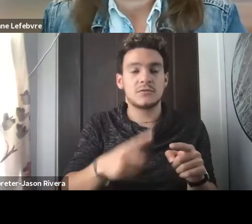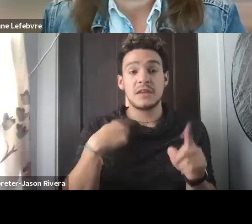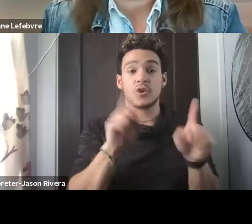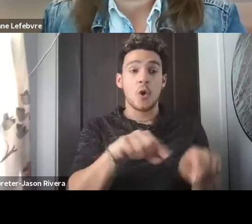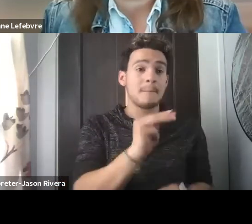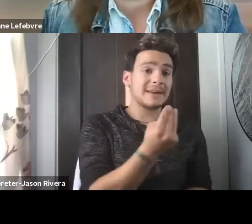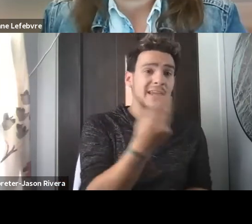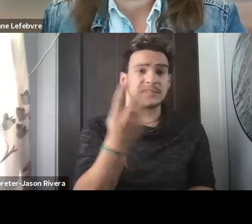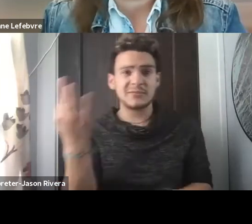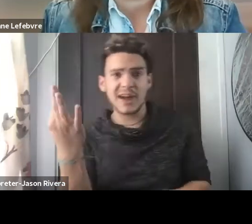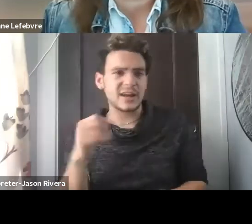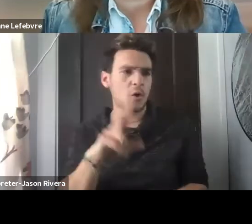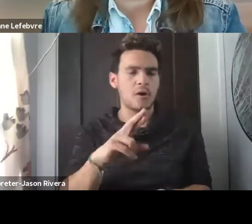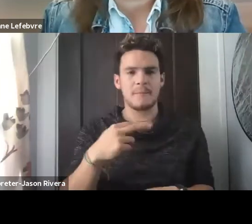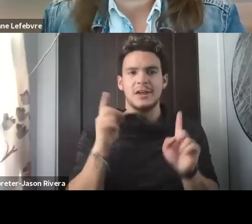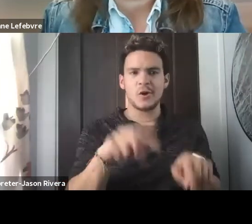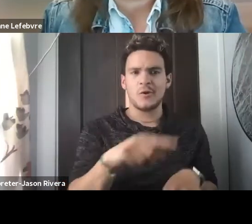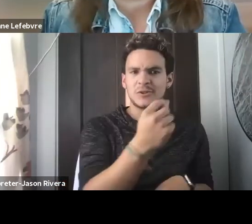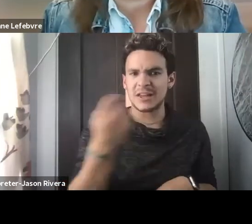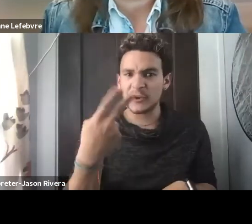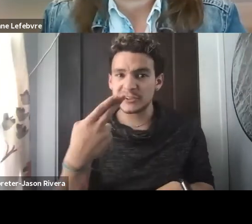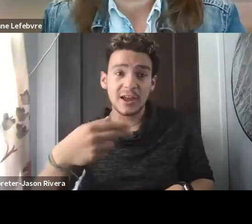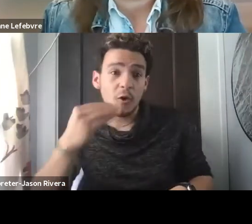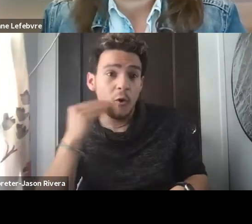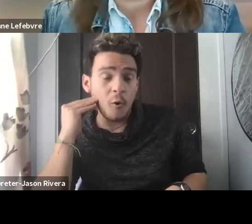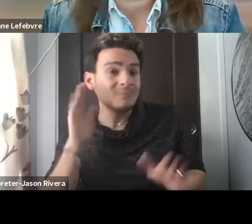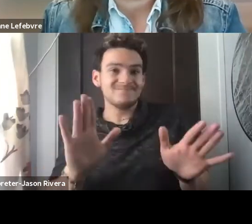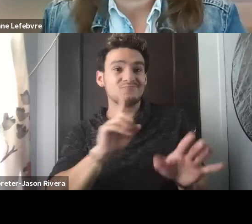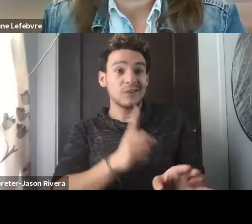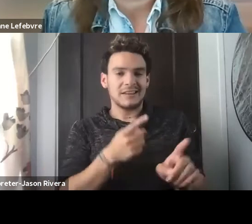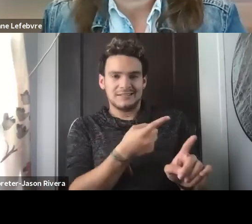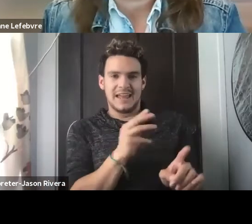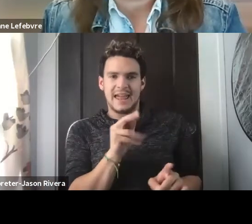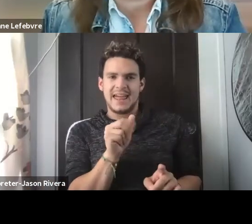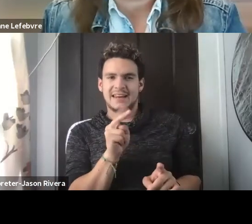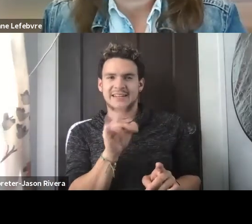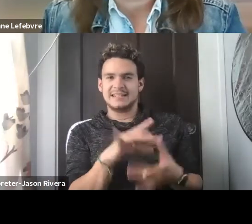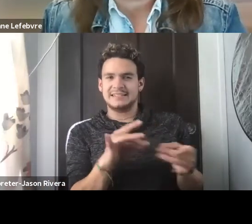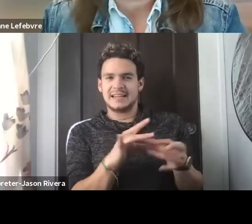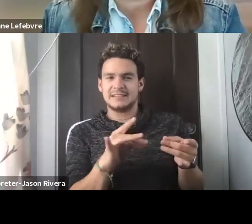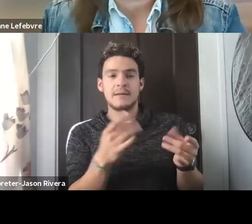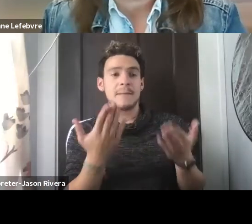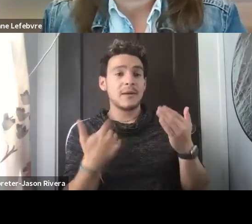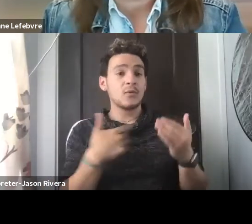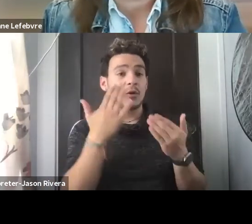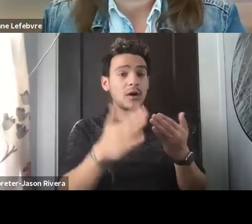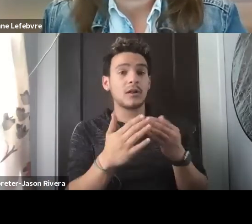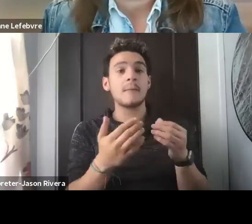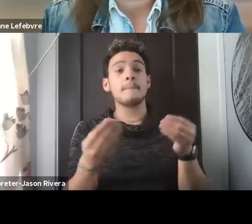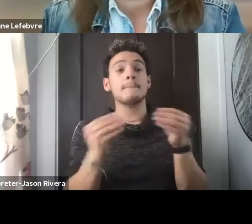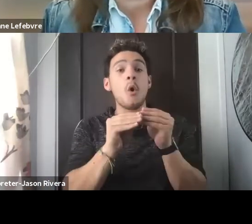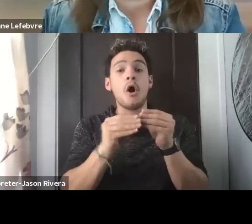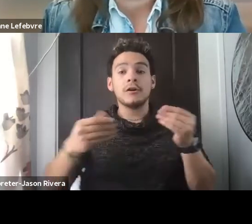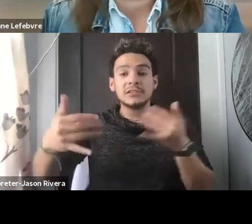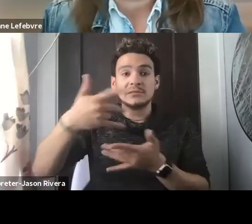the over and under on that is, while, as Andy said, maybe we are going to be less dense in the future, we'll spread out a little bit more. So